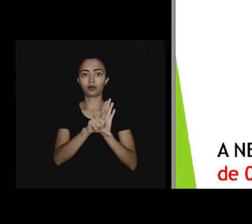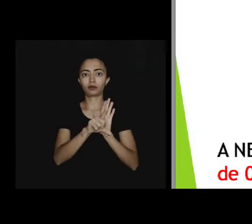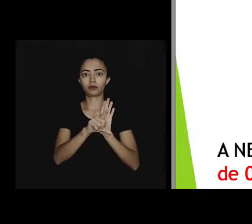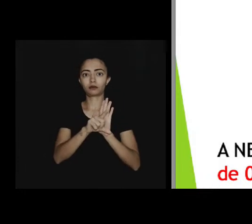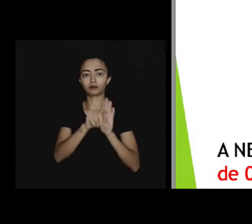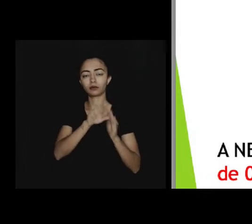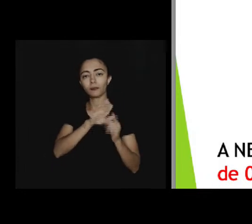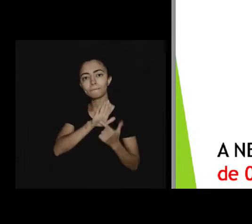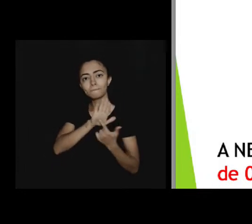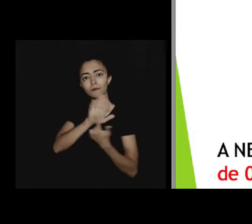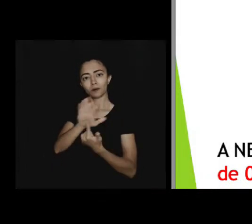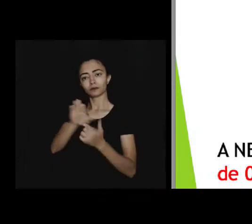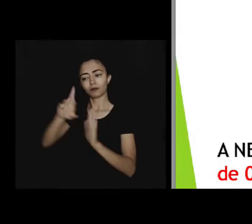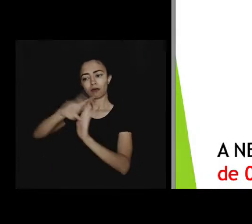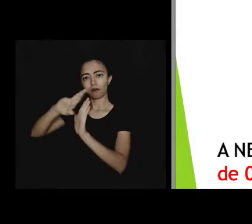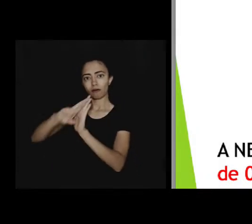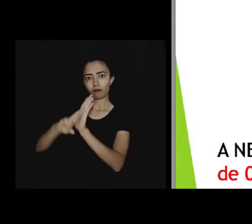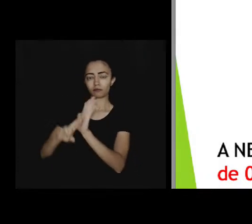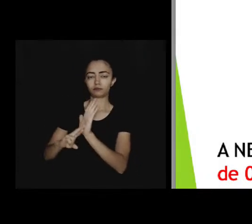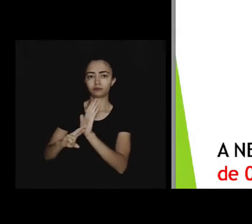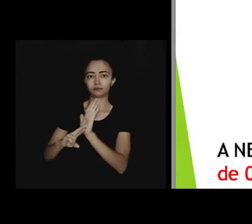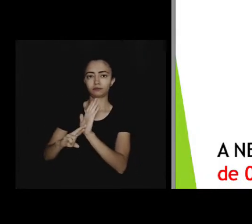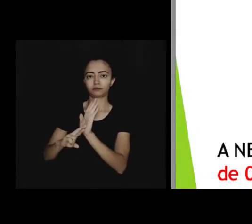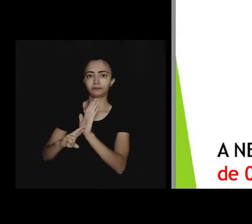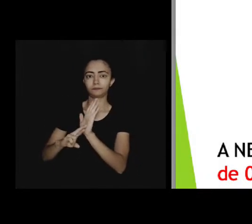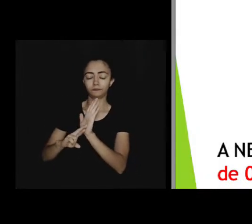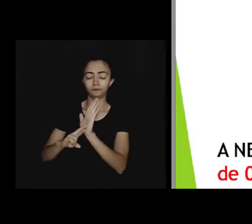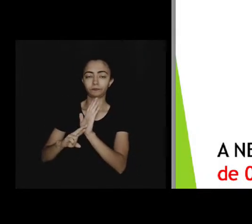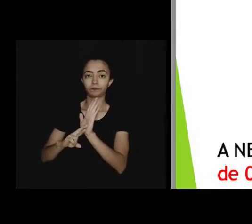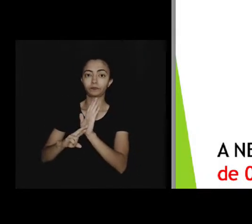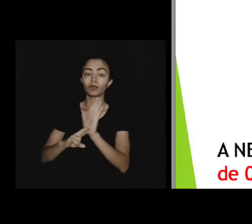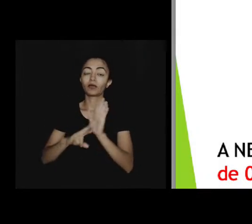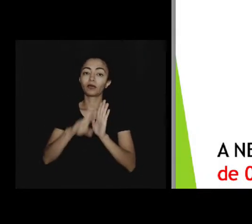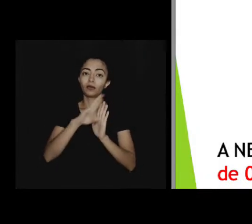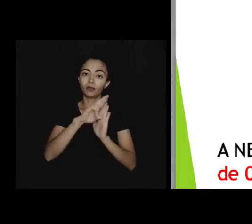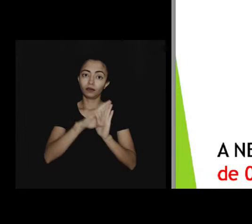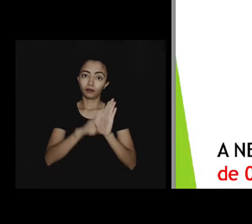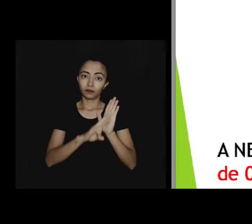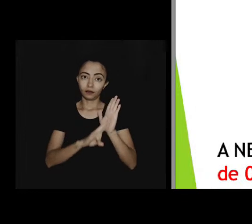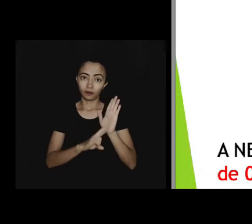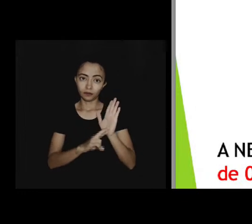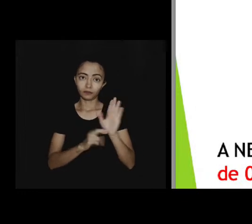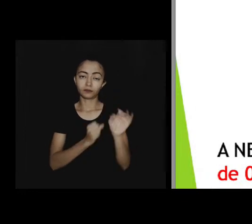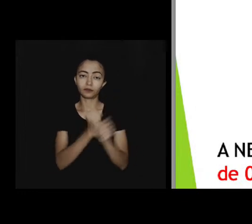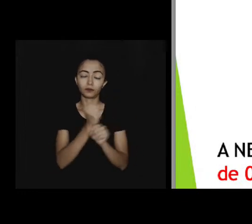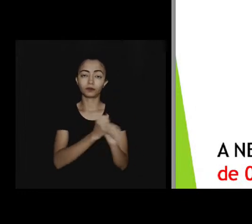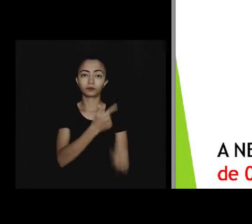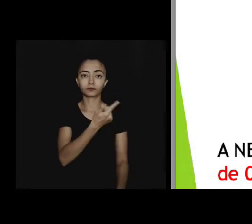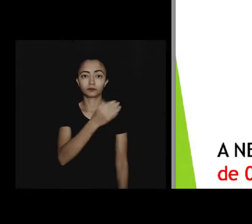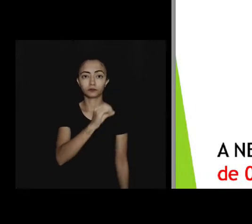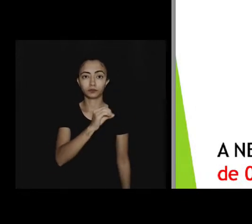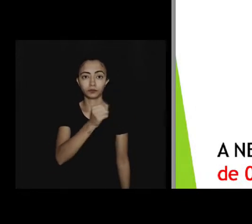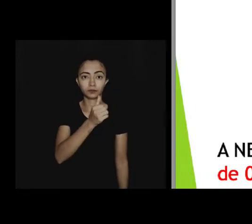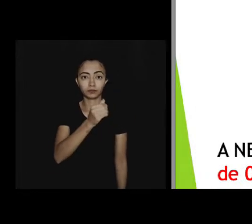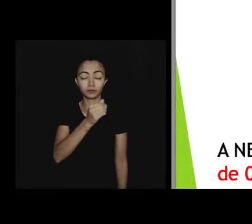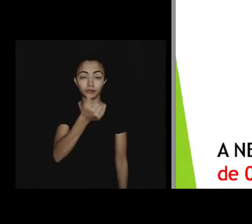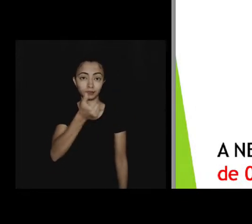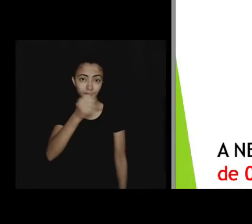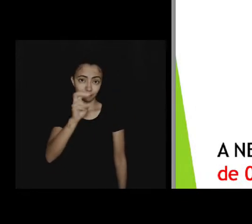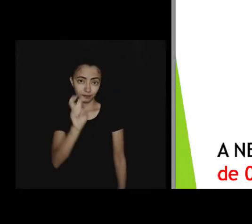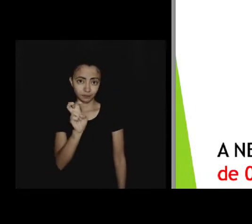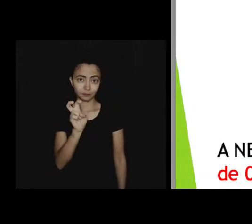products is foreseen for in the law in Brazil. And this was first regulated